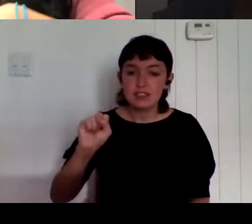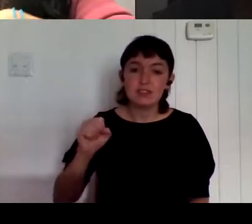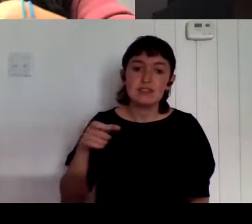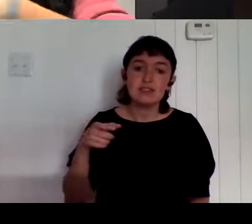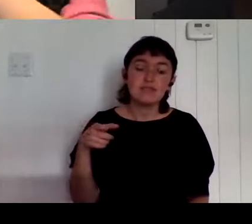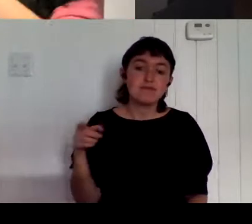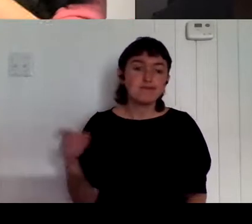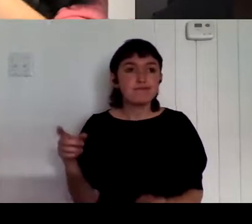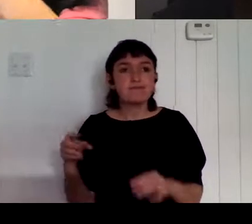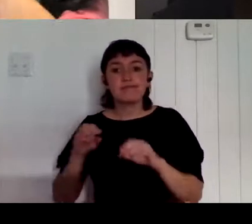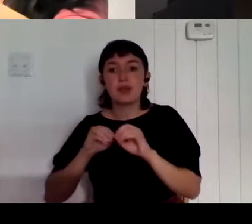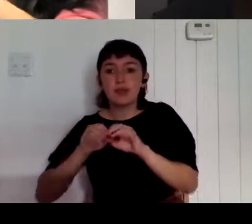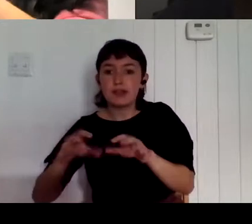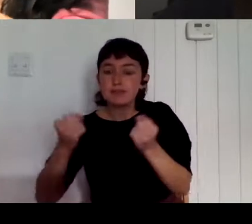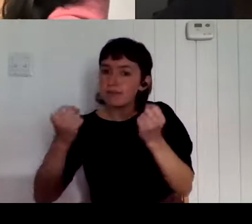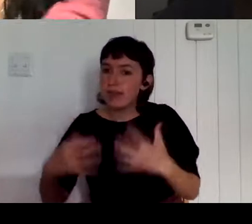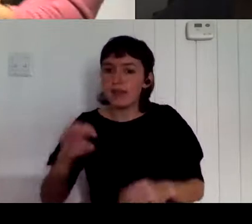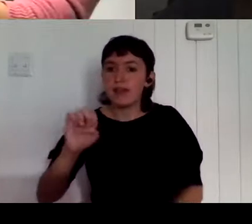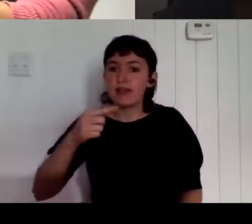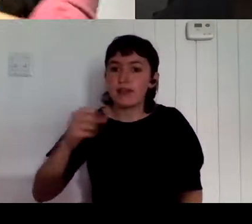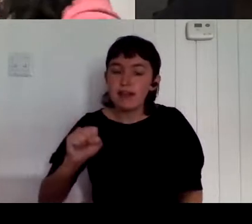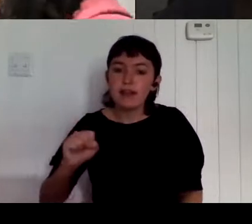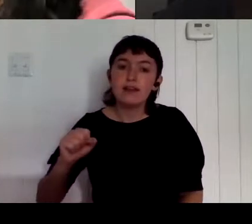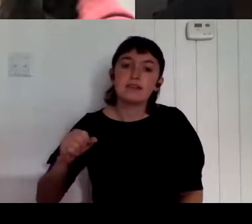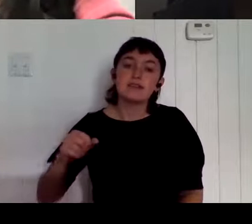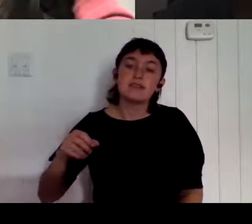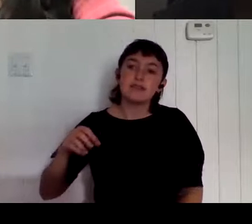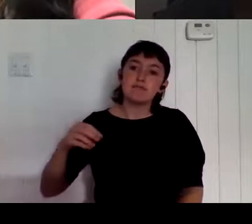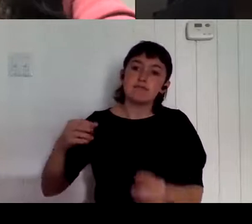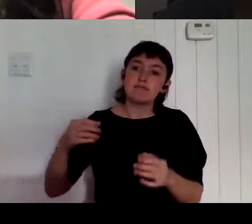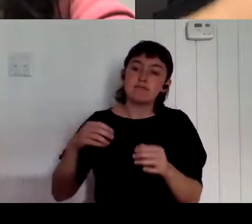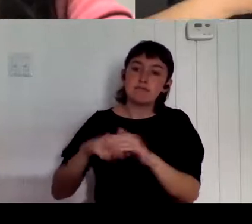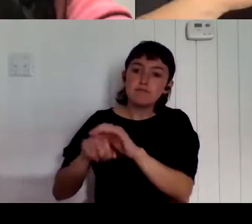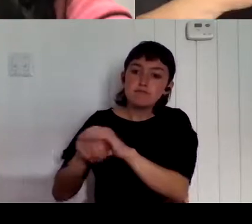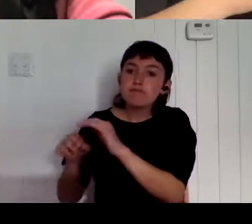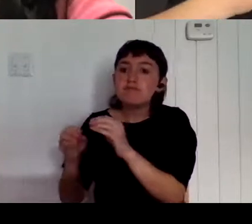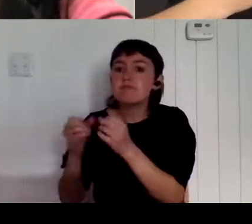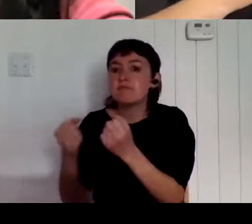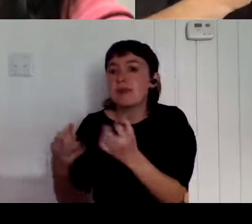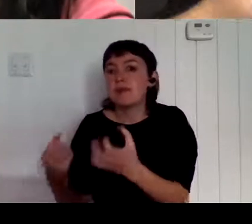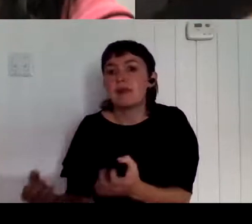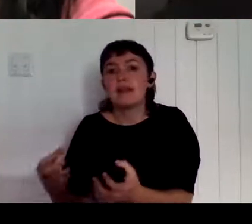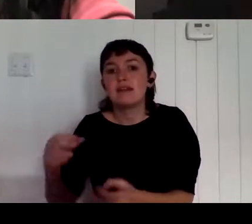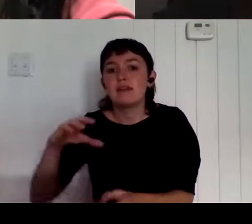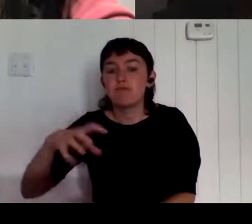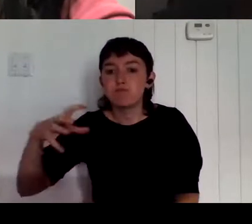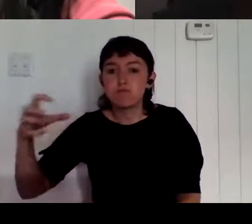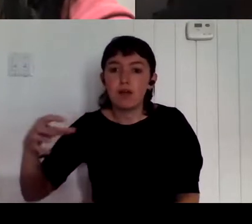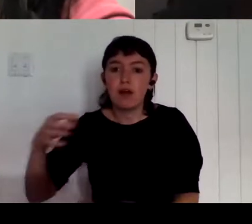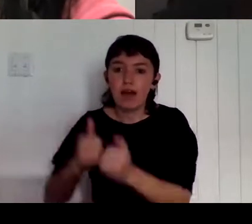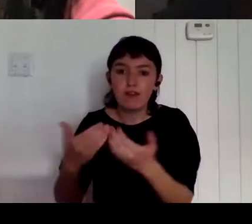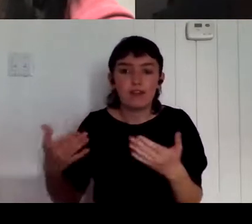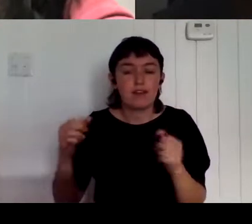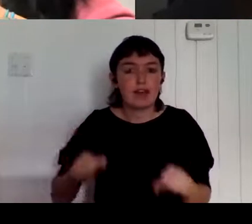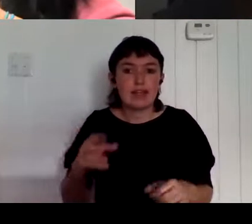have the ability to release then potentially then hundreds of jellyfish down the line, everything can eat you. Mola molas, which are cool.